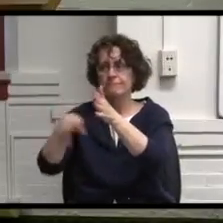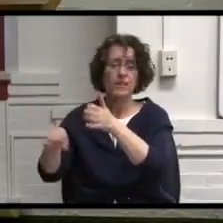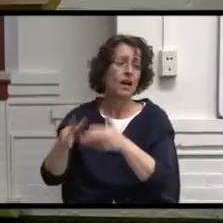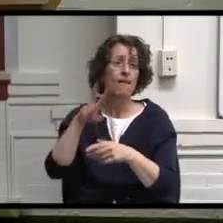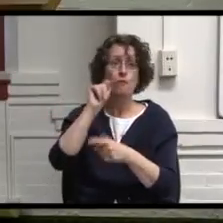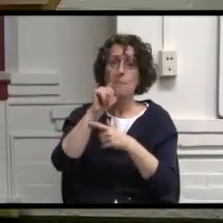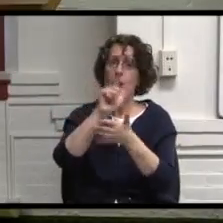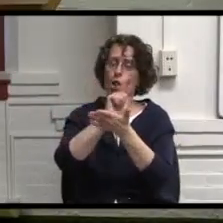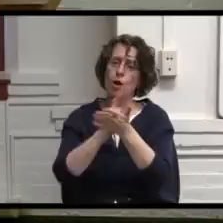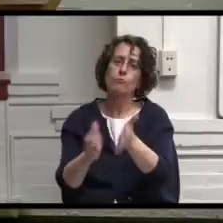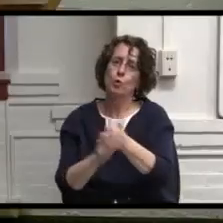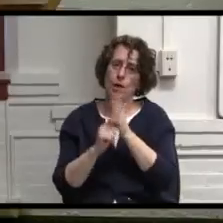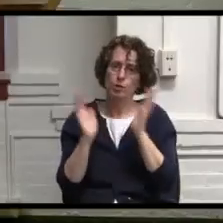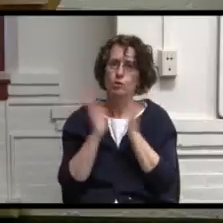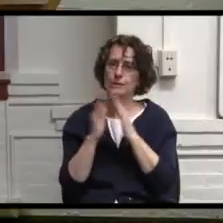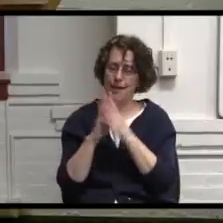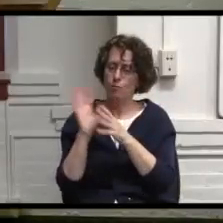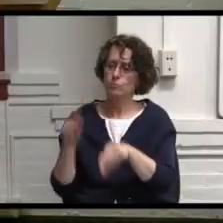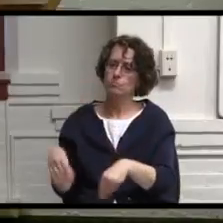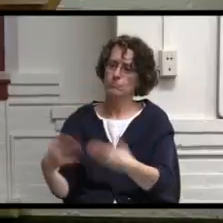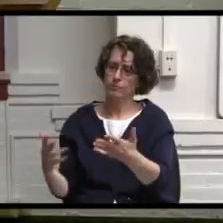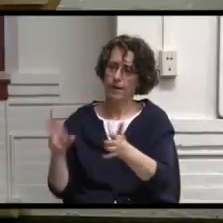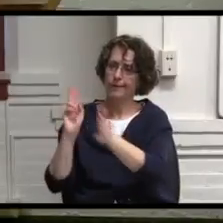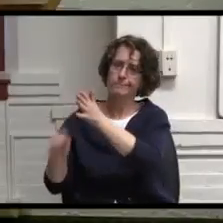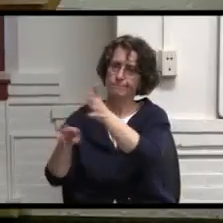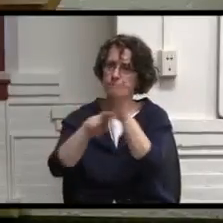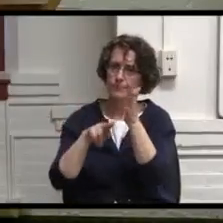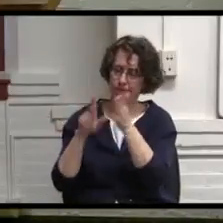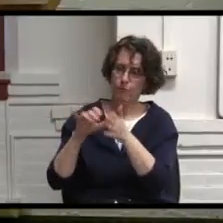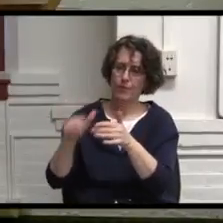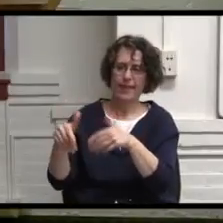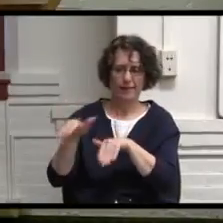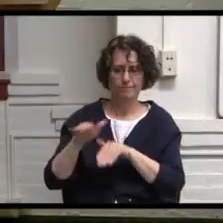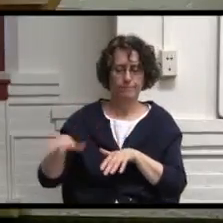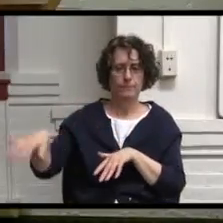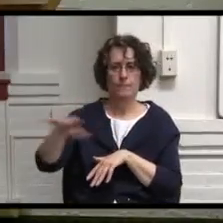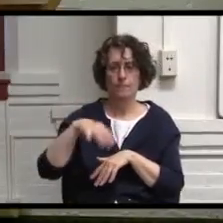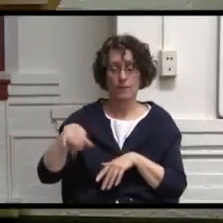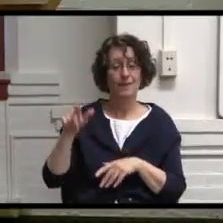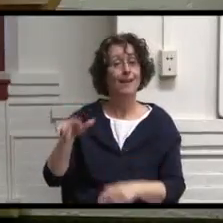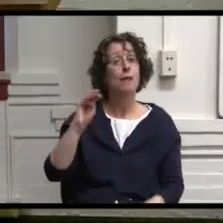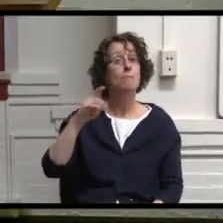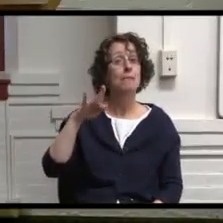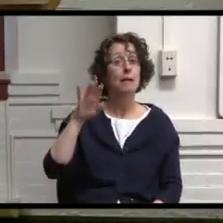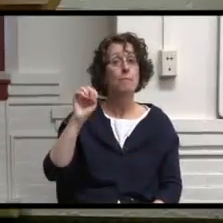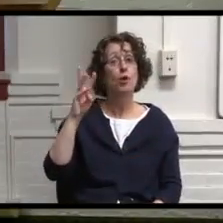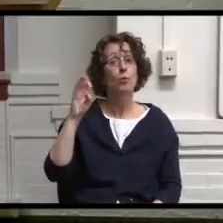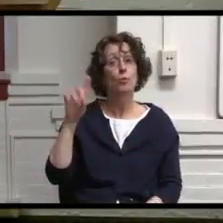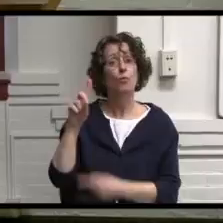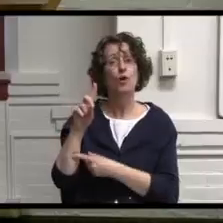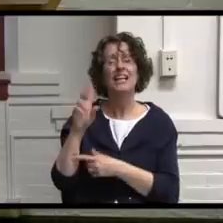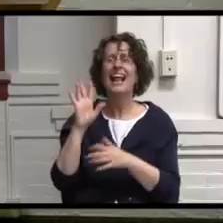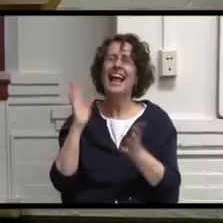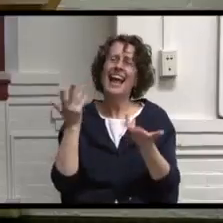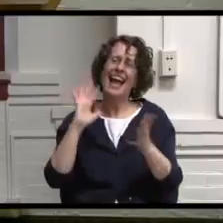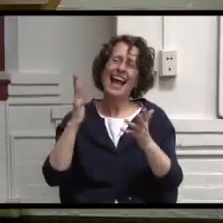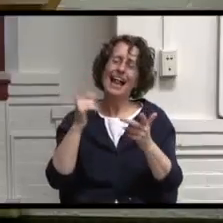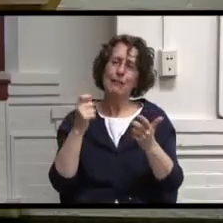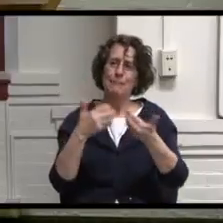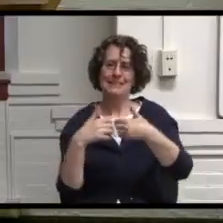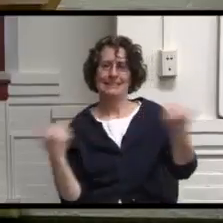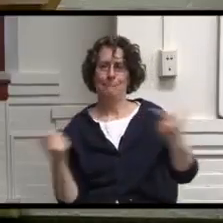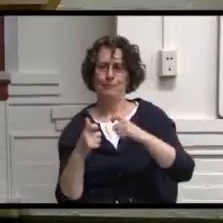that, and this is a section of the cemetery that is kind of isolated from the